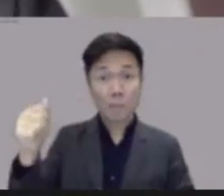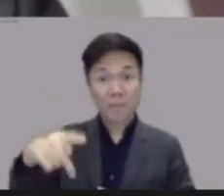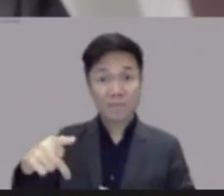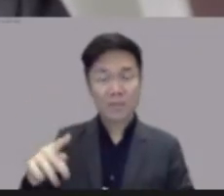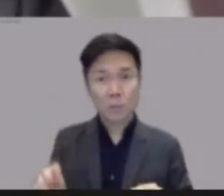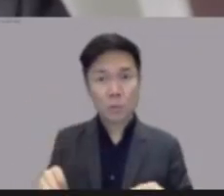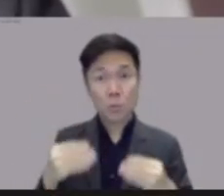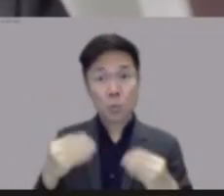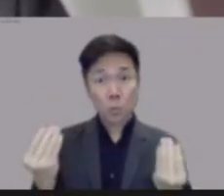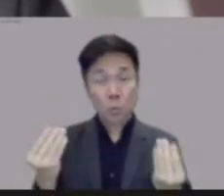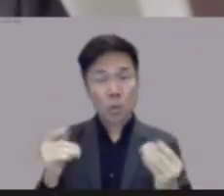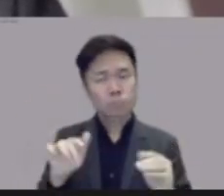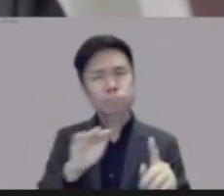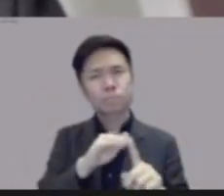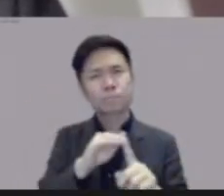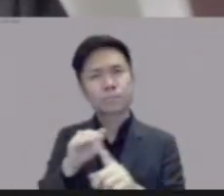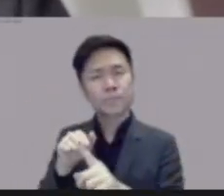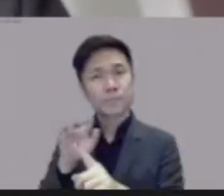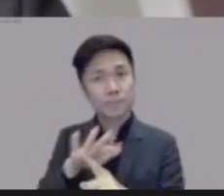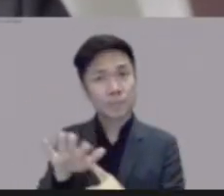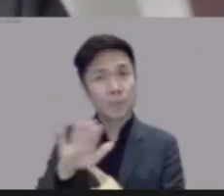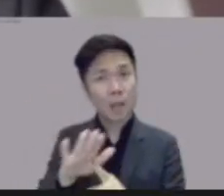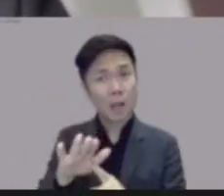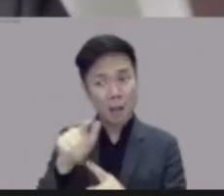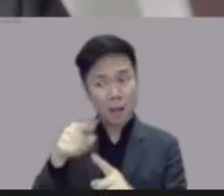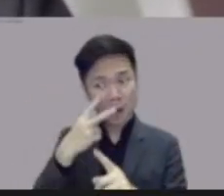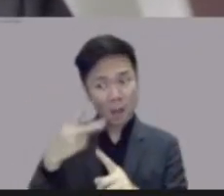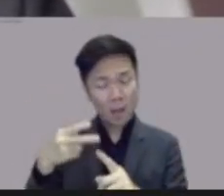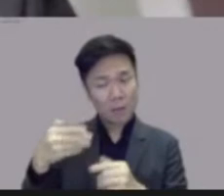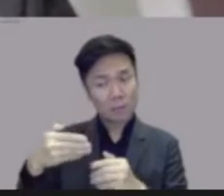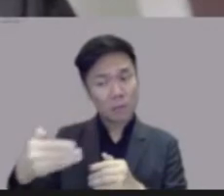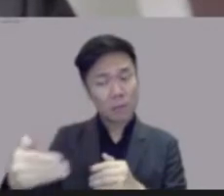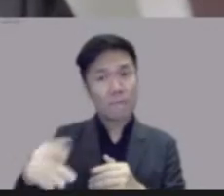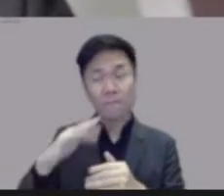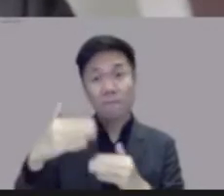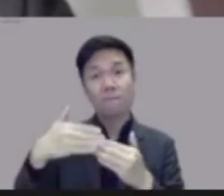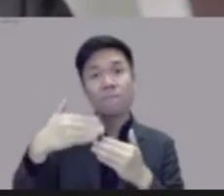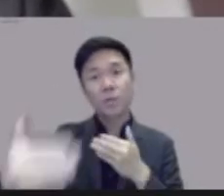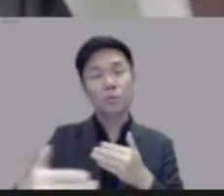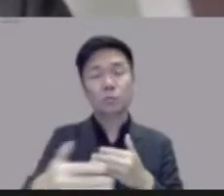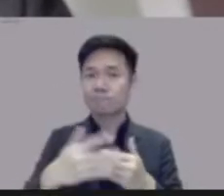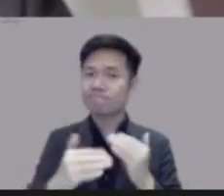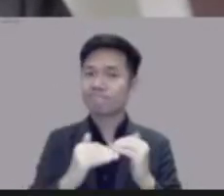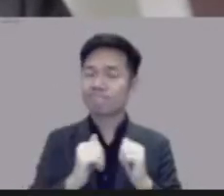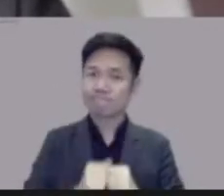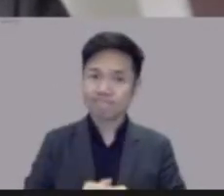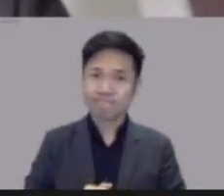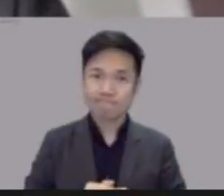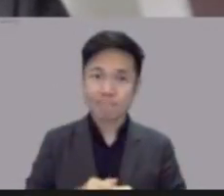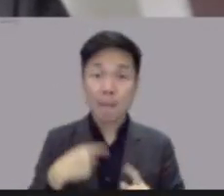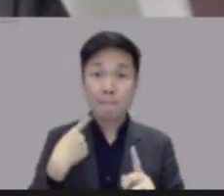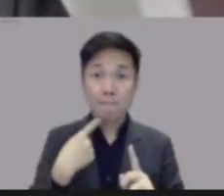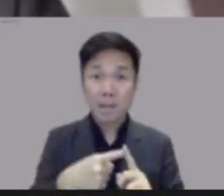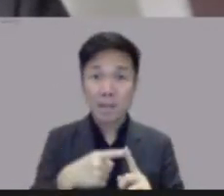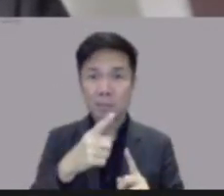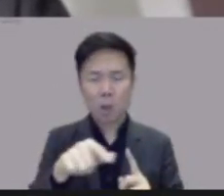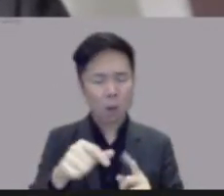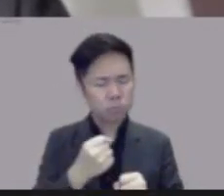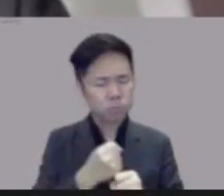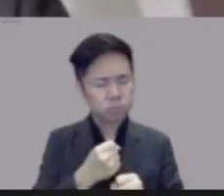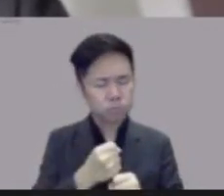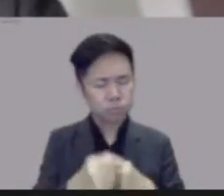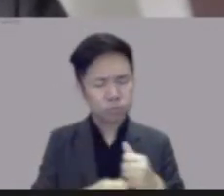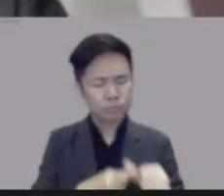to the to working together towards creating that future effective Regional cooperation to tackle environmental